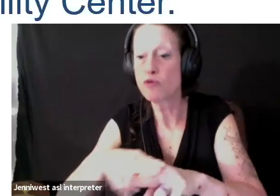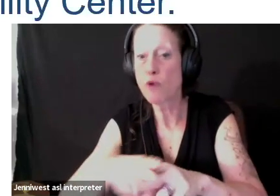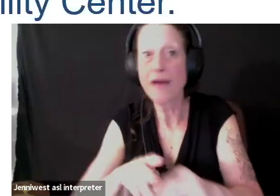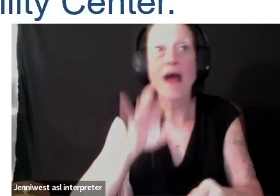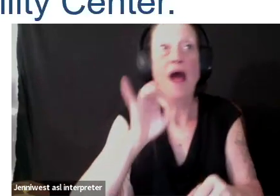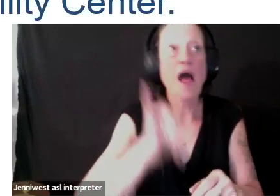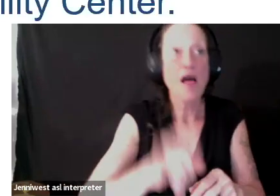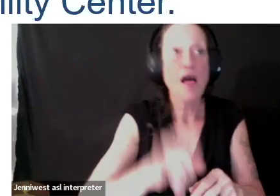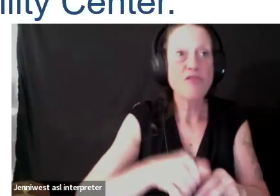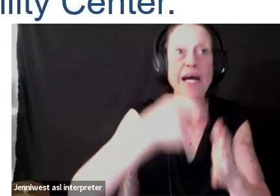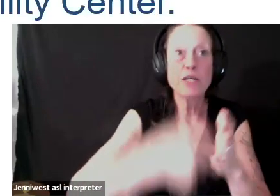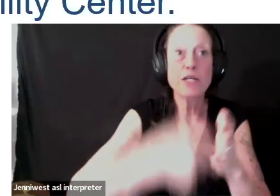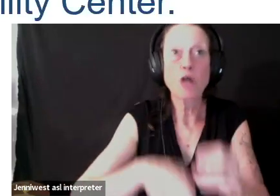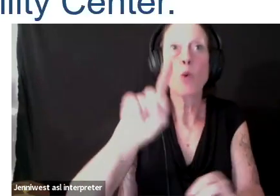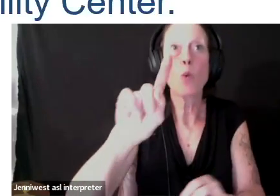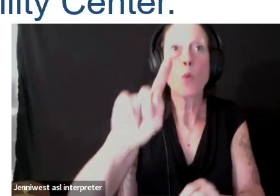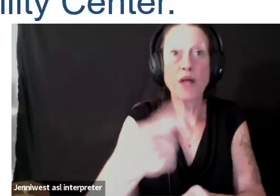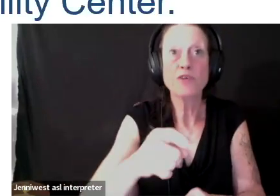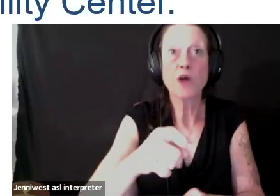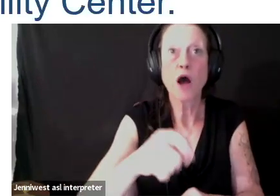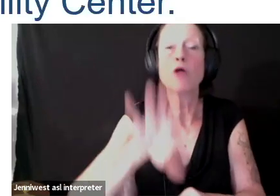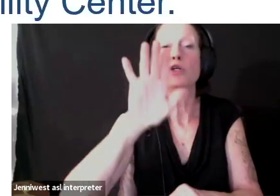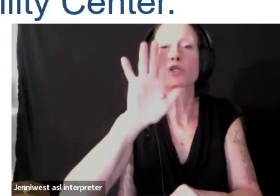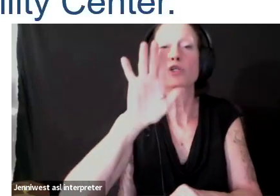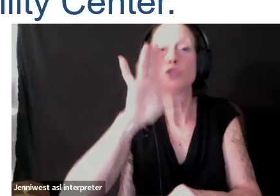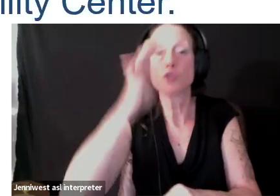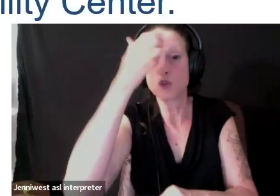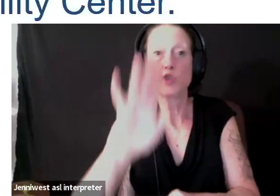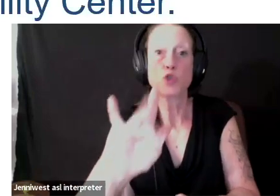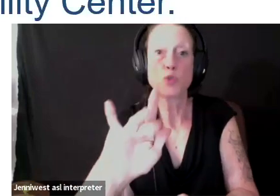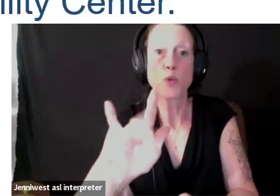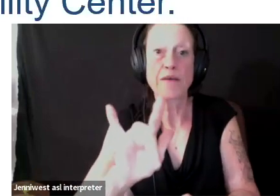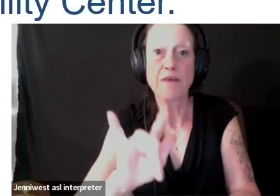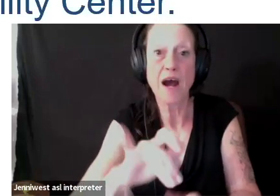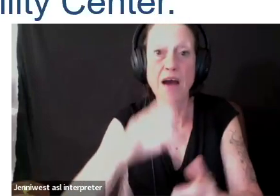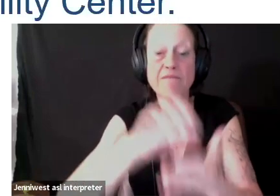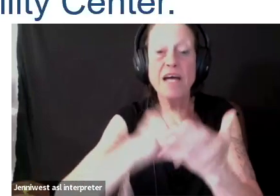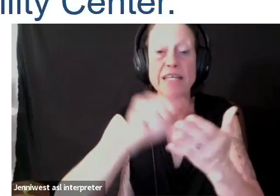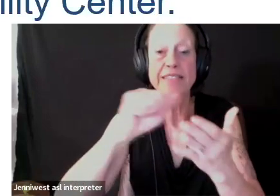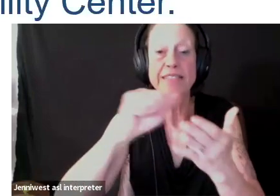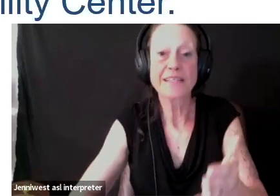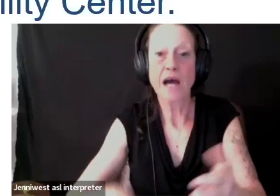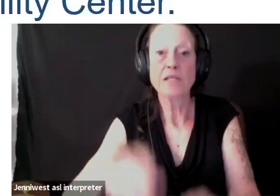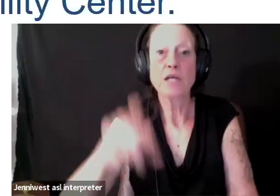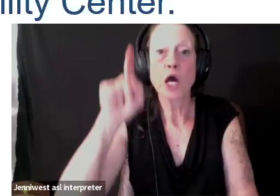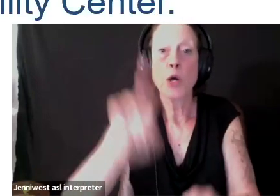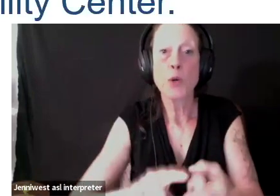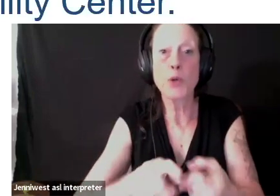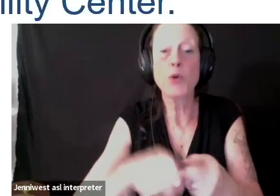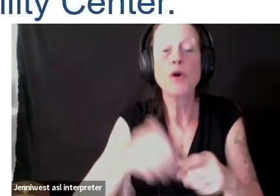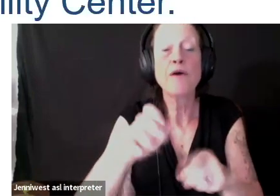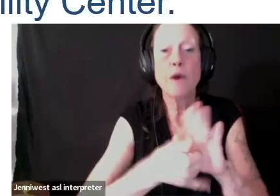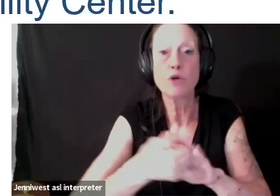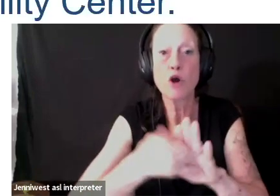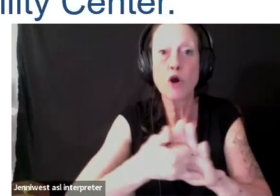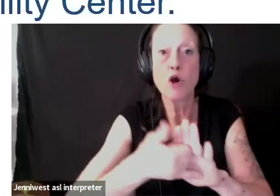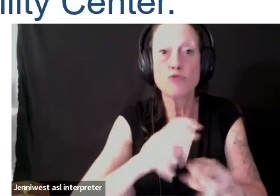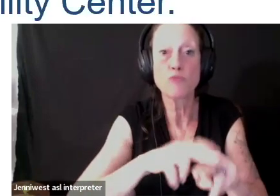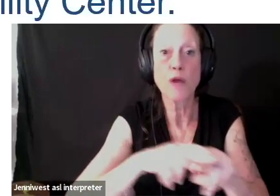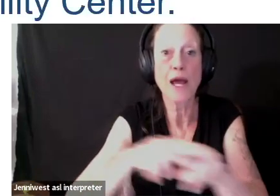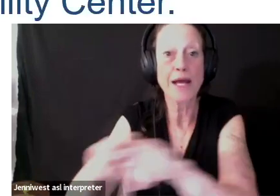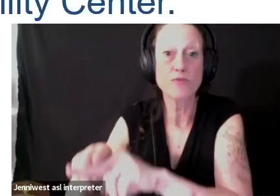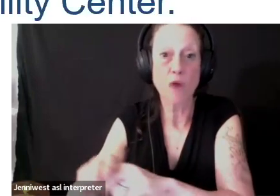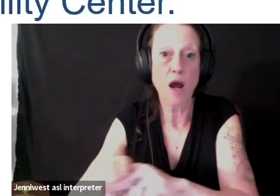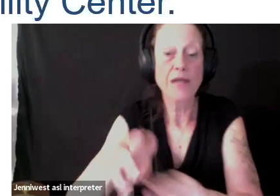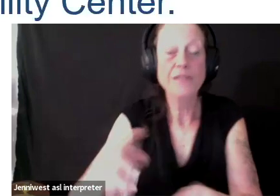people ride Metro at half the fare. So there's been kind of a change. So for instance, specifically, if